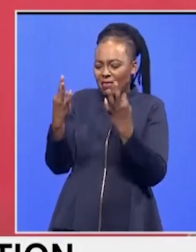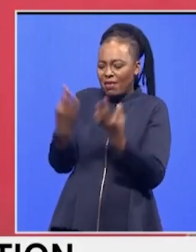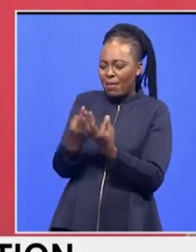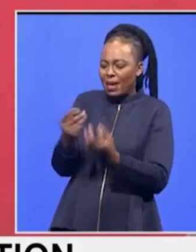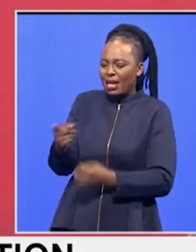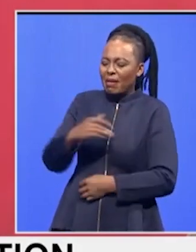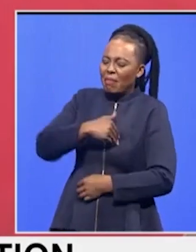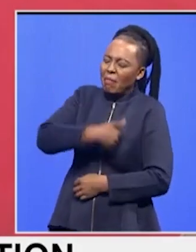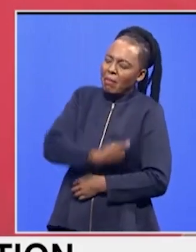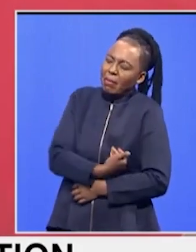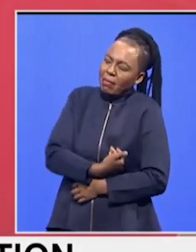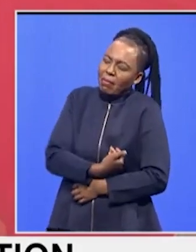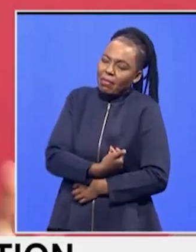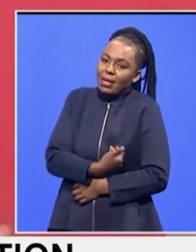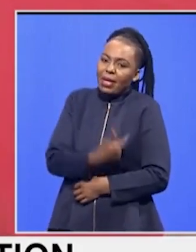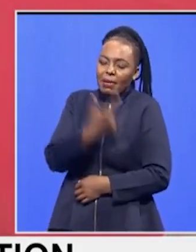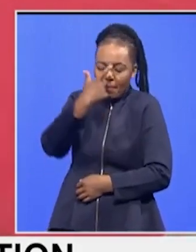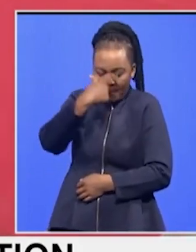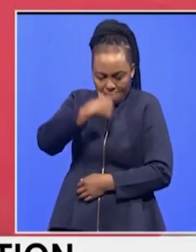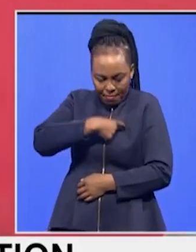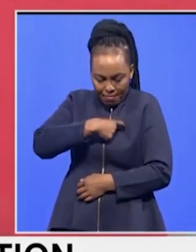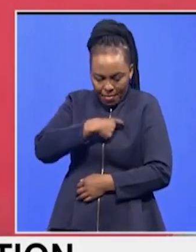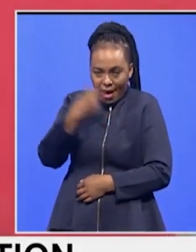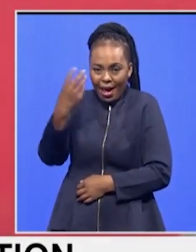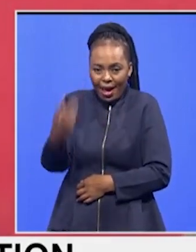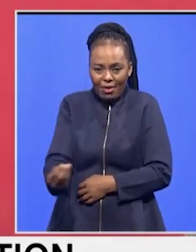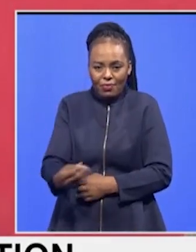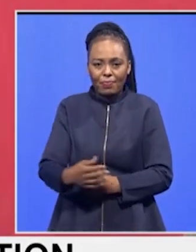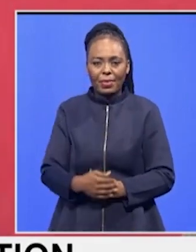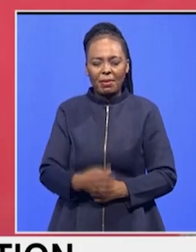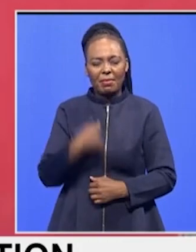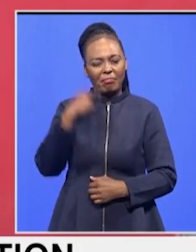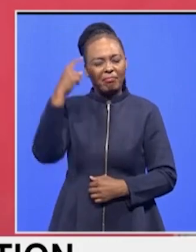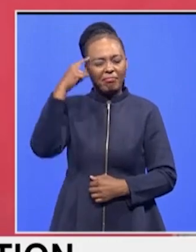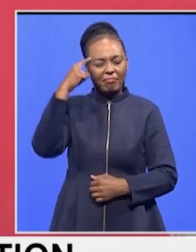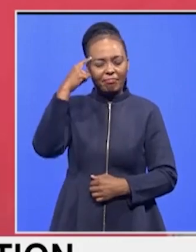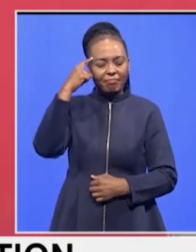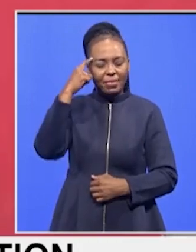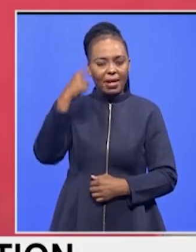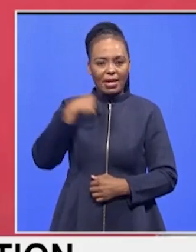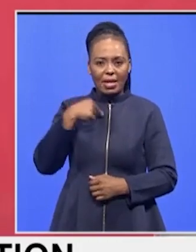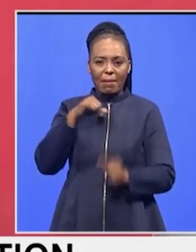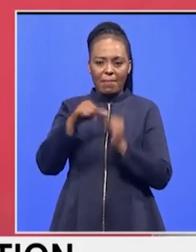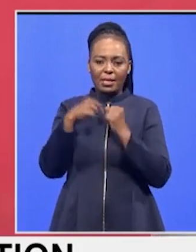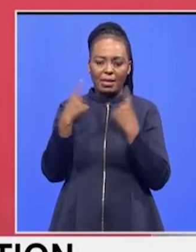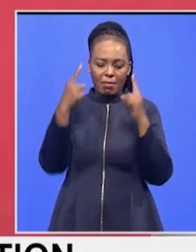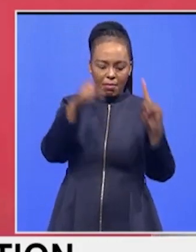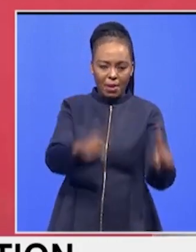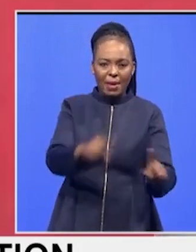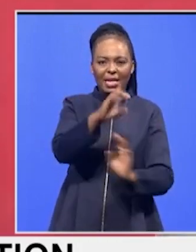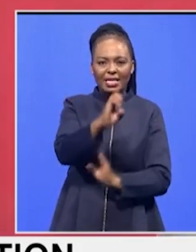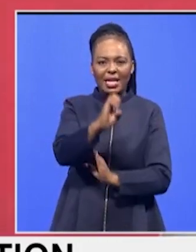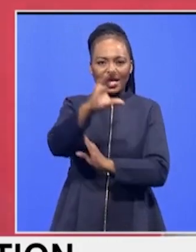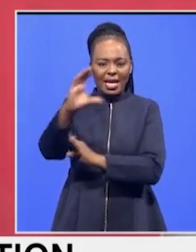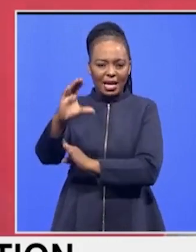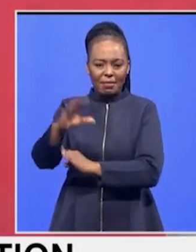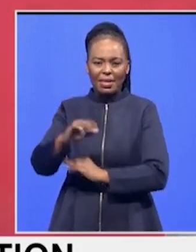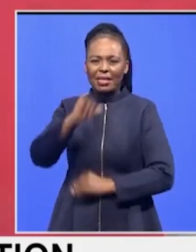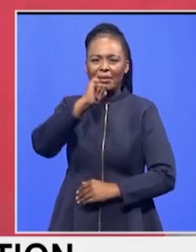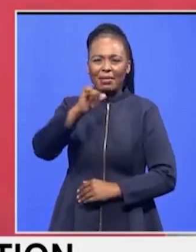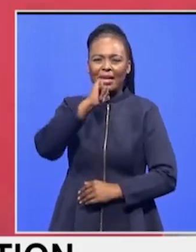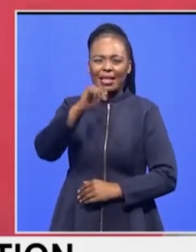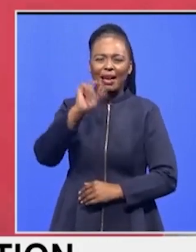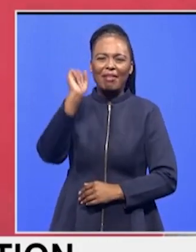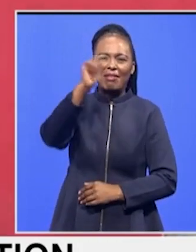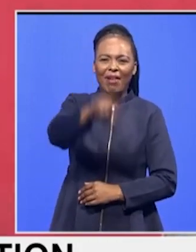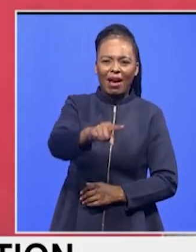pain. And so I said to Bax, I want to go to the Eastern Cape. And I don't care how far it is, I don't care how long it